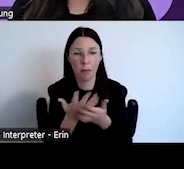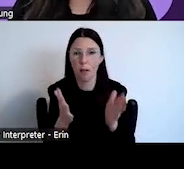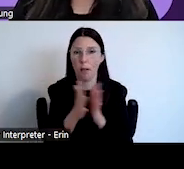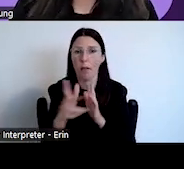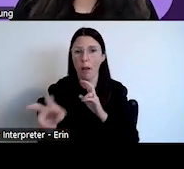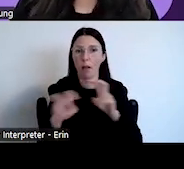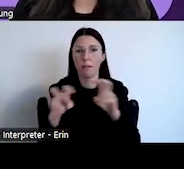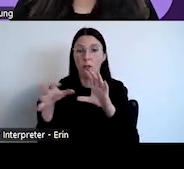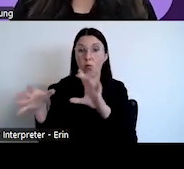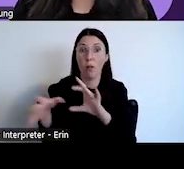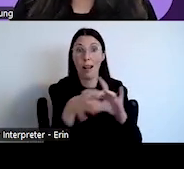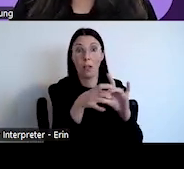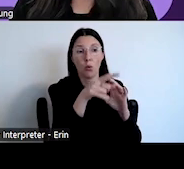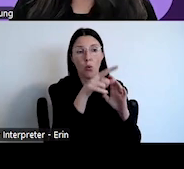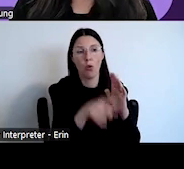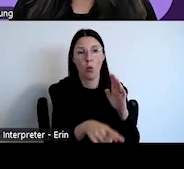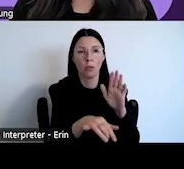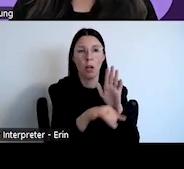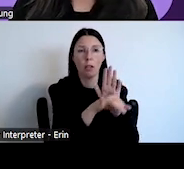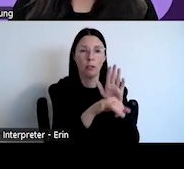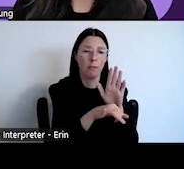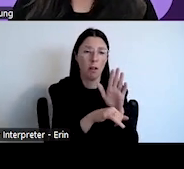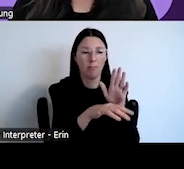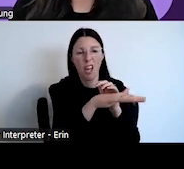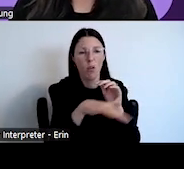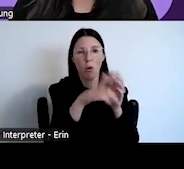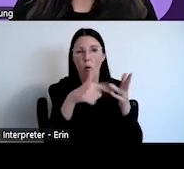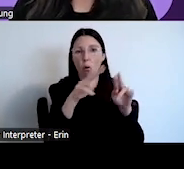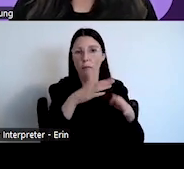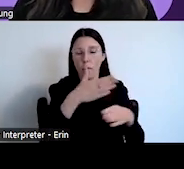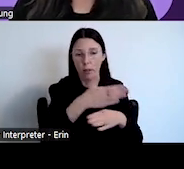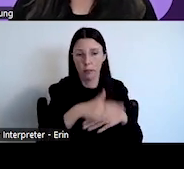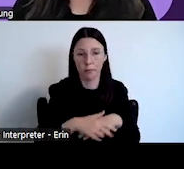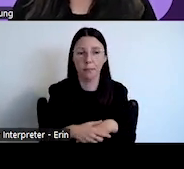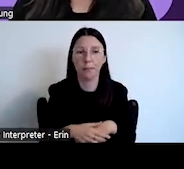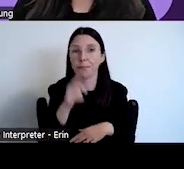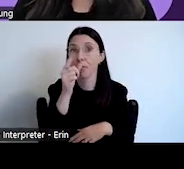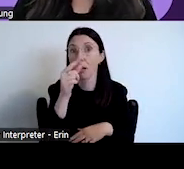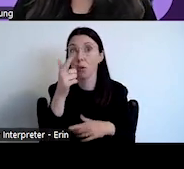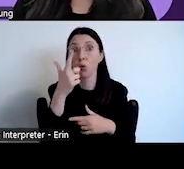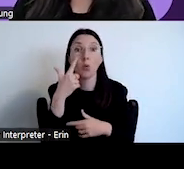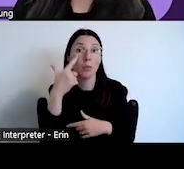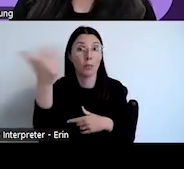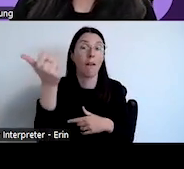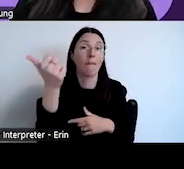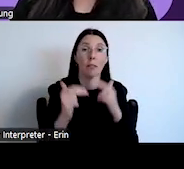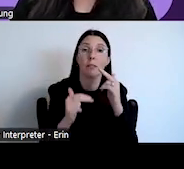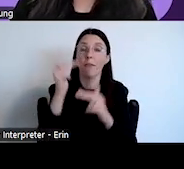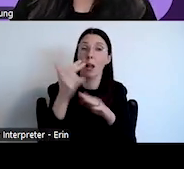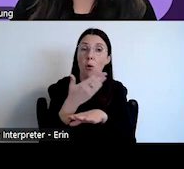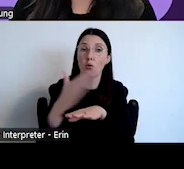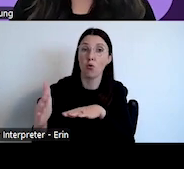identified areas of practice and career development, the potential to discover and develop new markets, relationships,